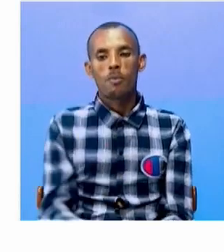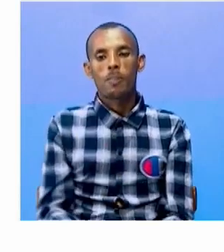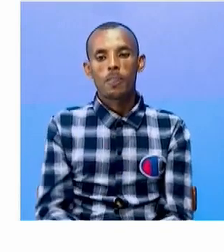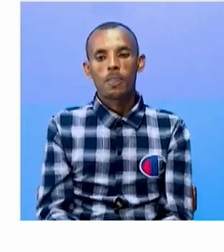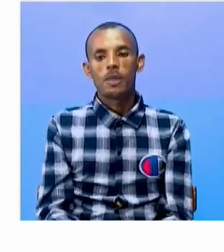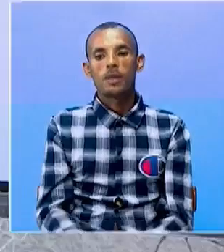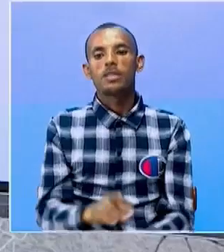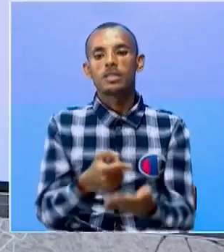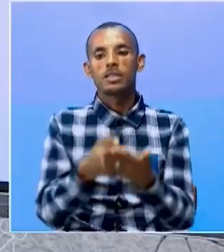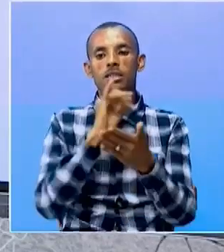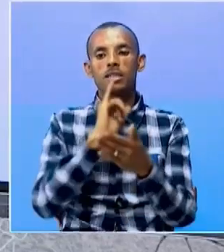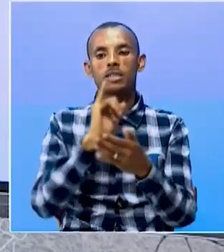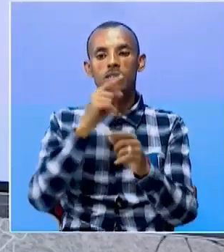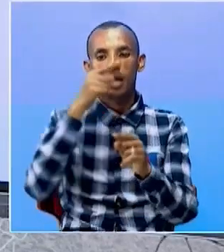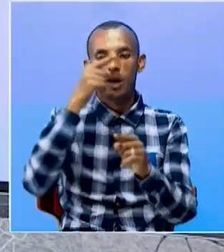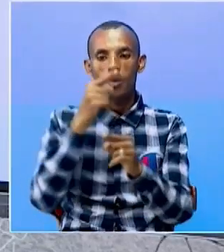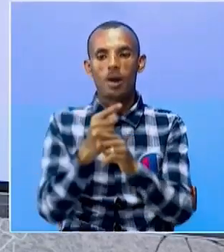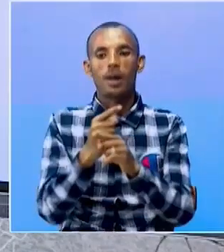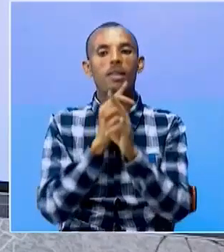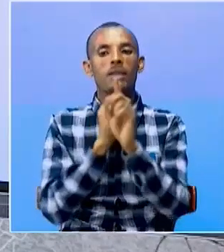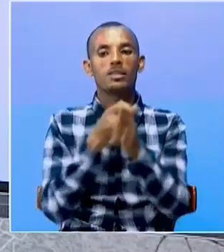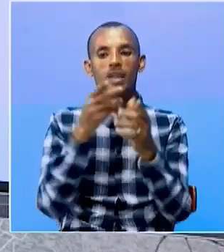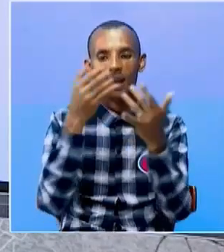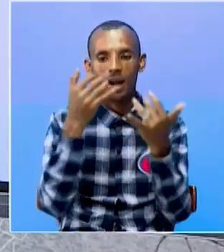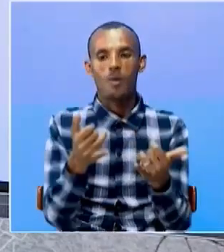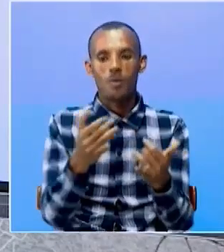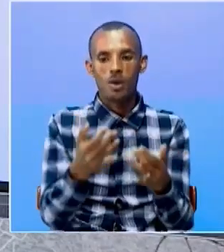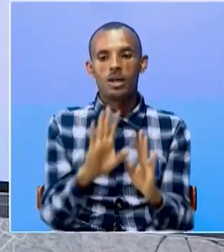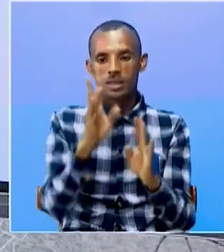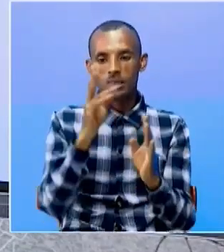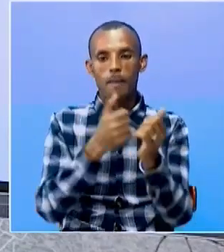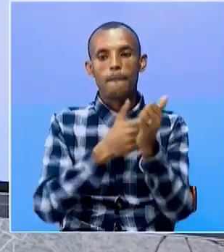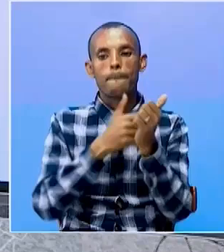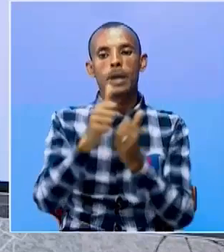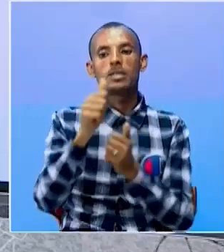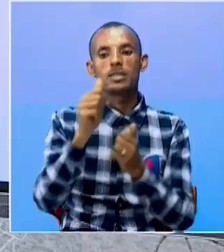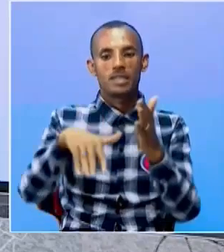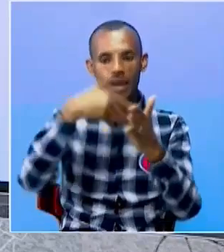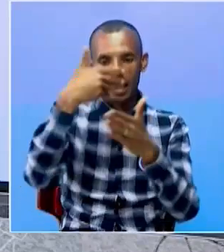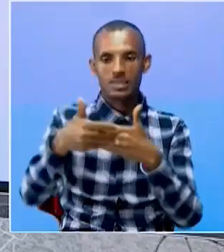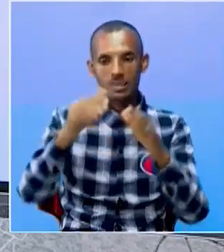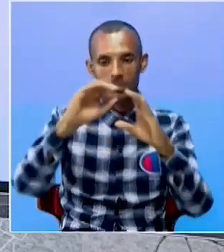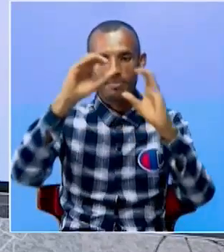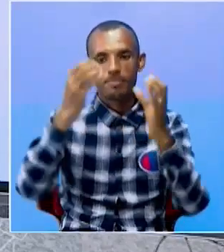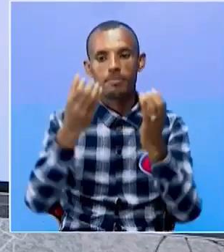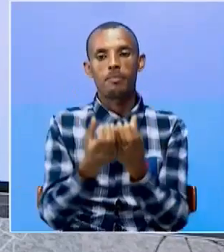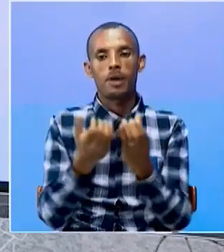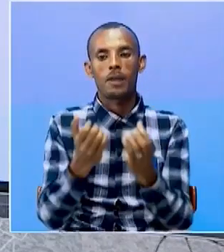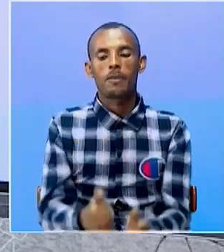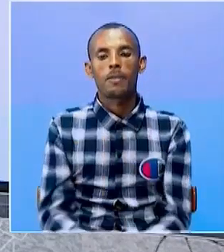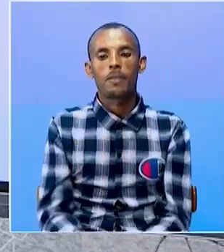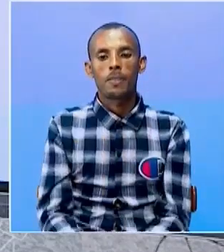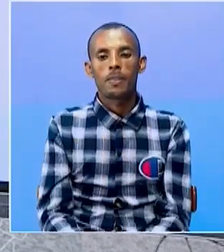be the correct answer. Now, let's proceed to the next part.